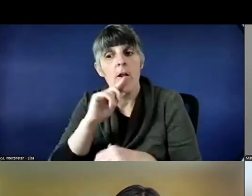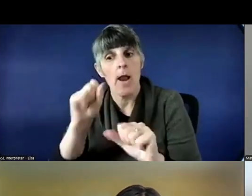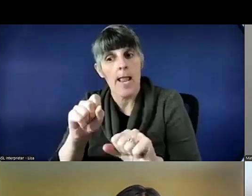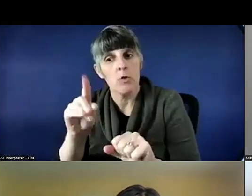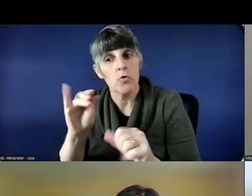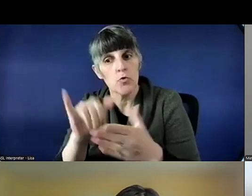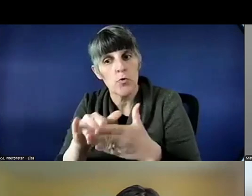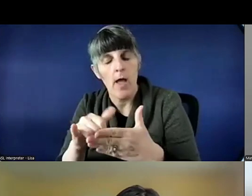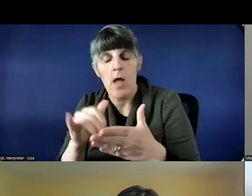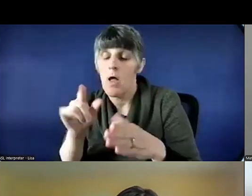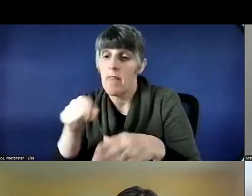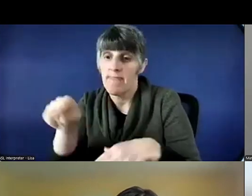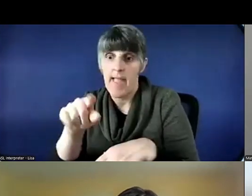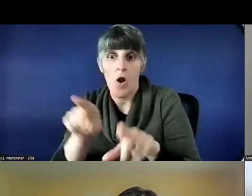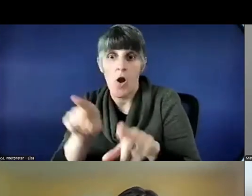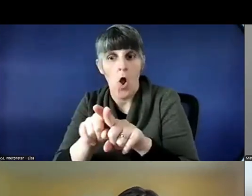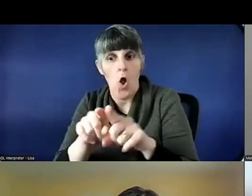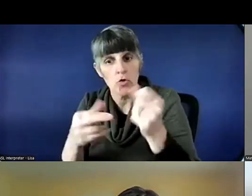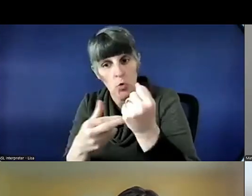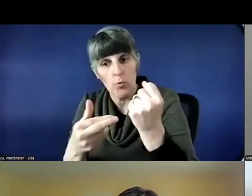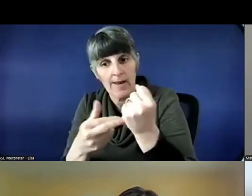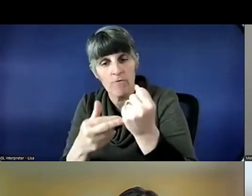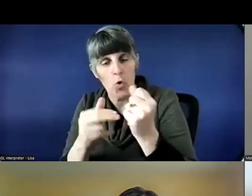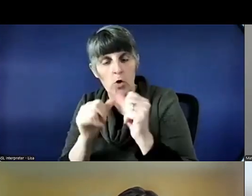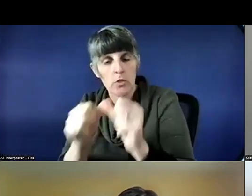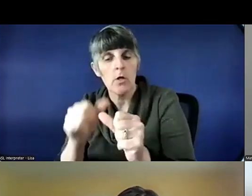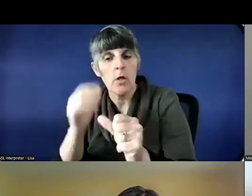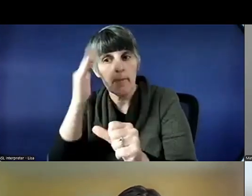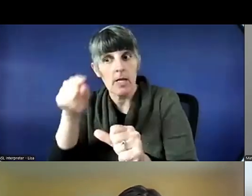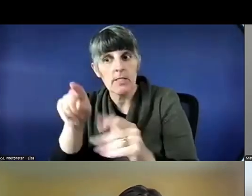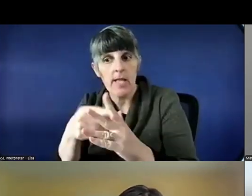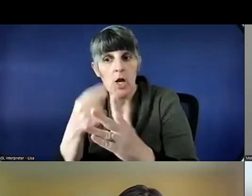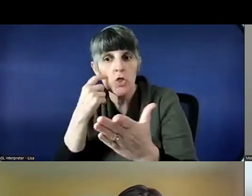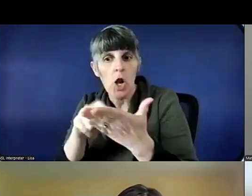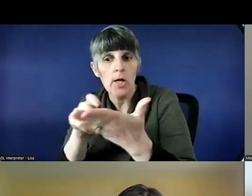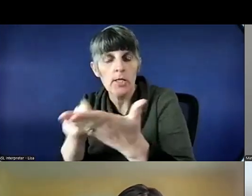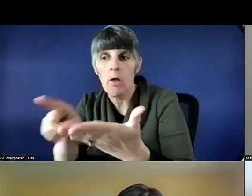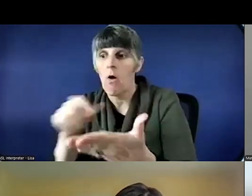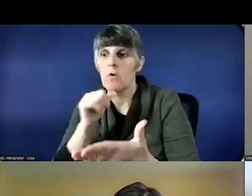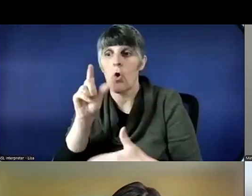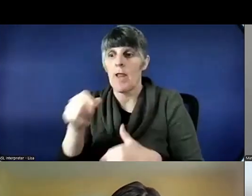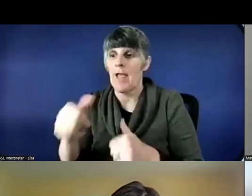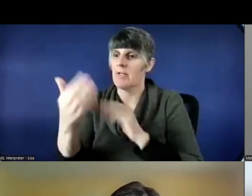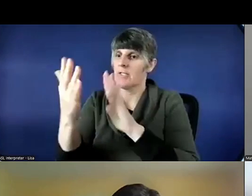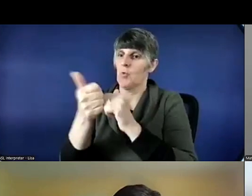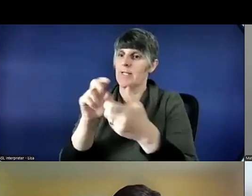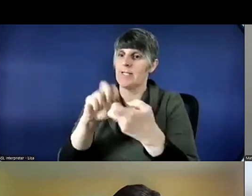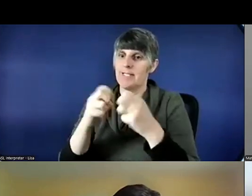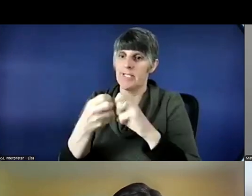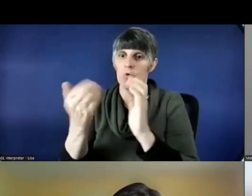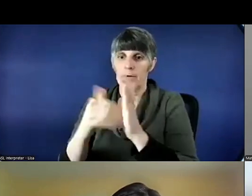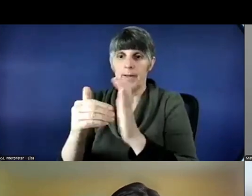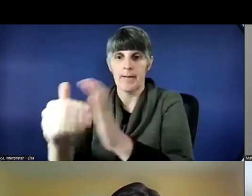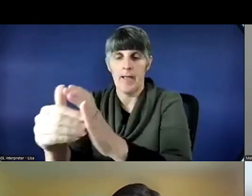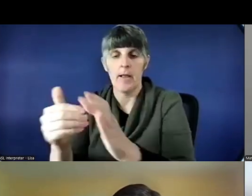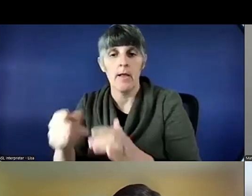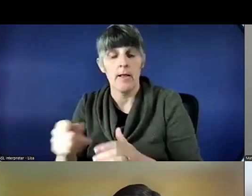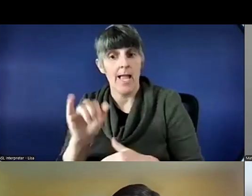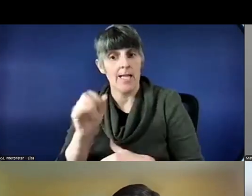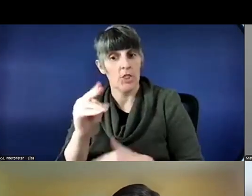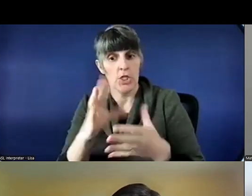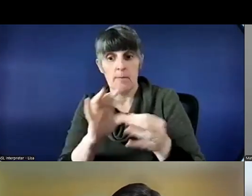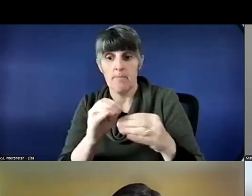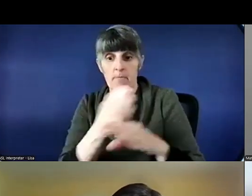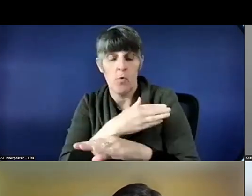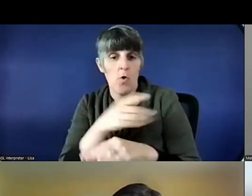it, they are also reinforced because they are starting to see they don't have to deal with this issue over and over. As Jim pointed out,